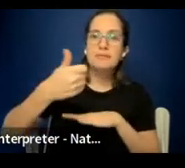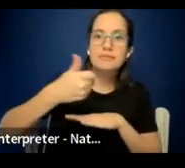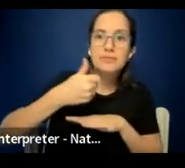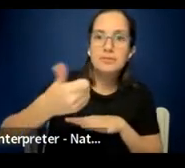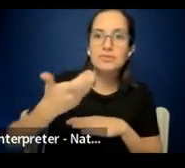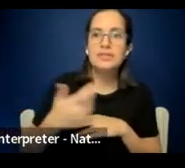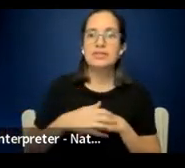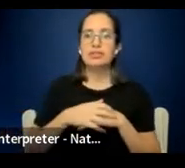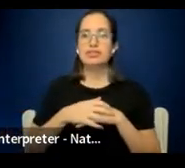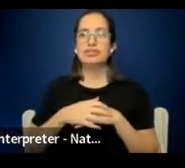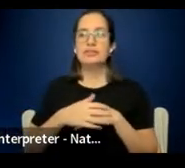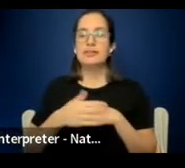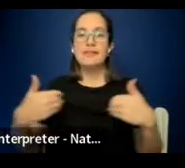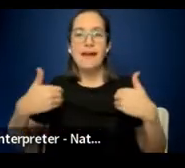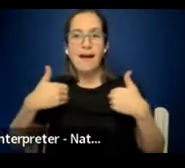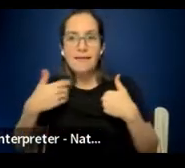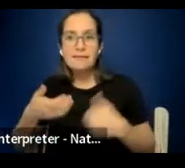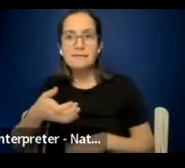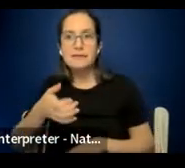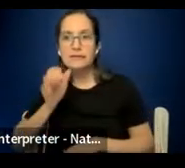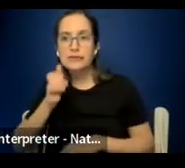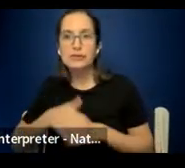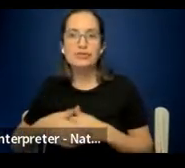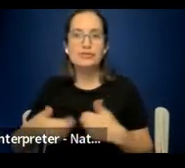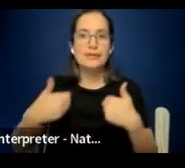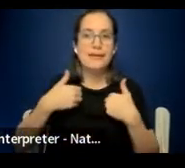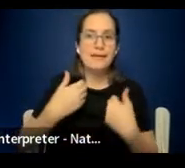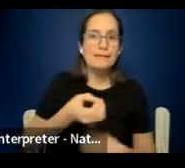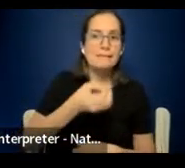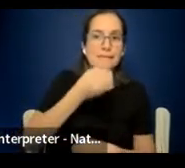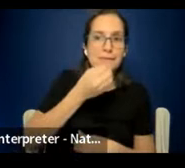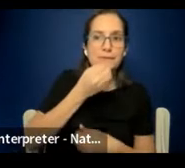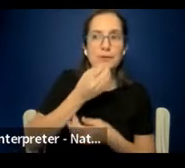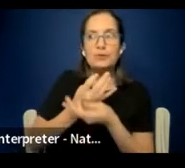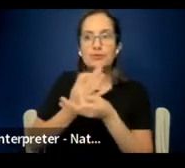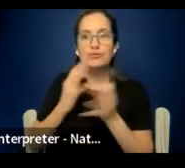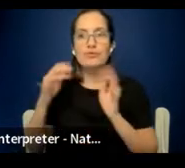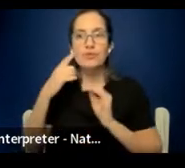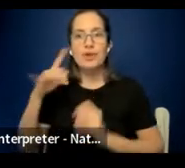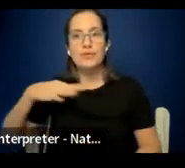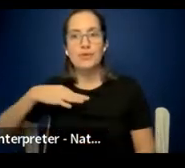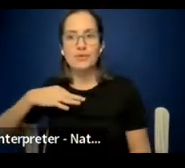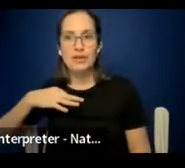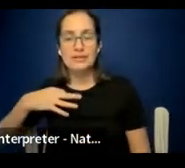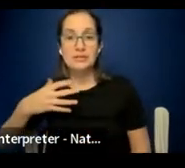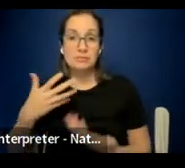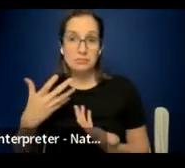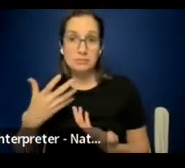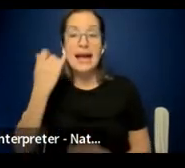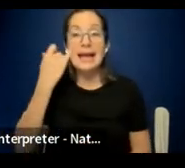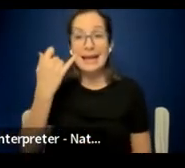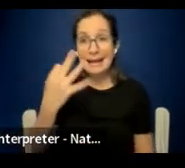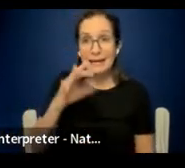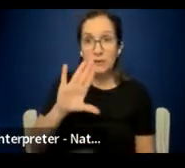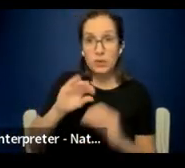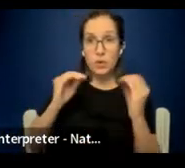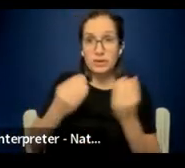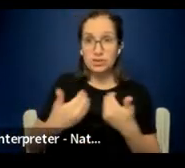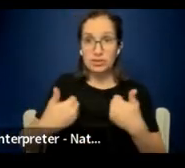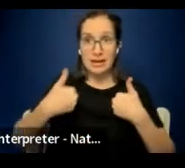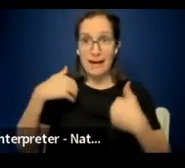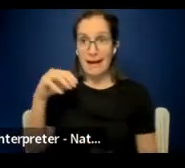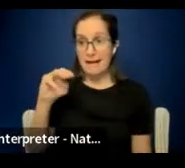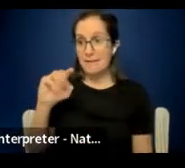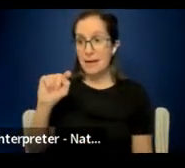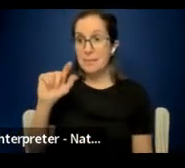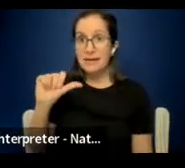if your organization provides Metro cards to volunteers to get there. That might be the difference between somebody saying, I can do that, or, you know,